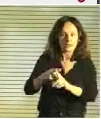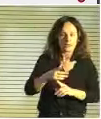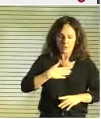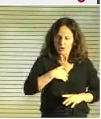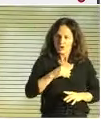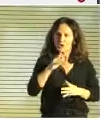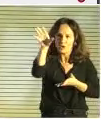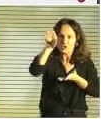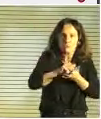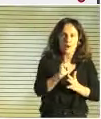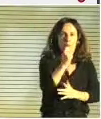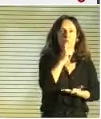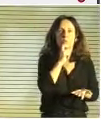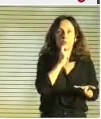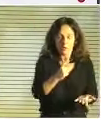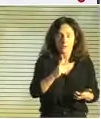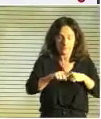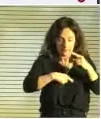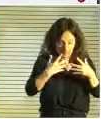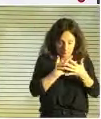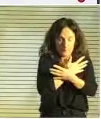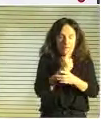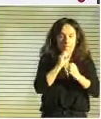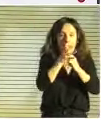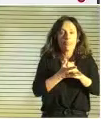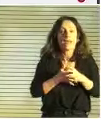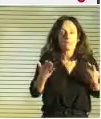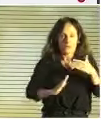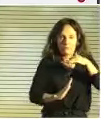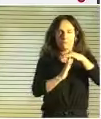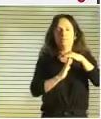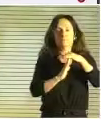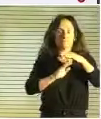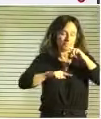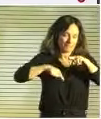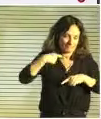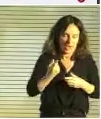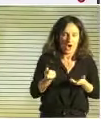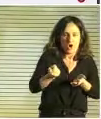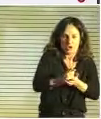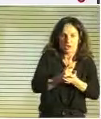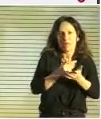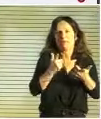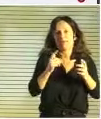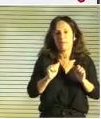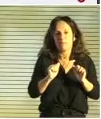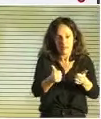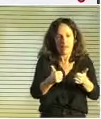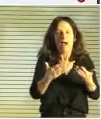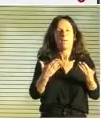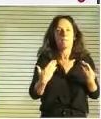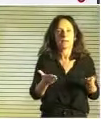in our discussion and started again. We said it's people, it's planet, it's progress. People, because it's about